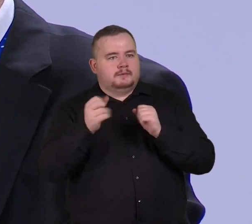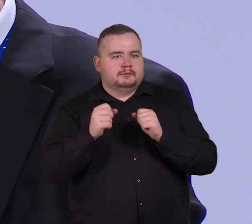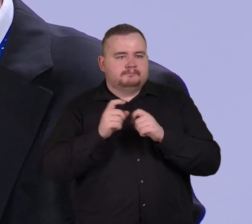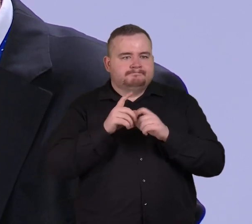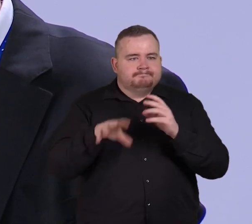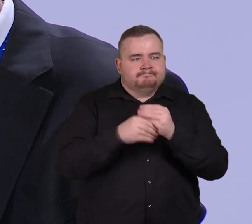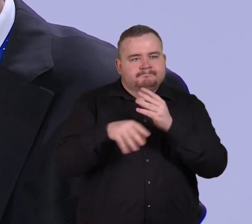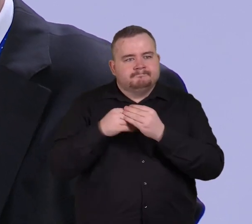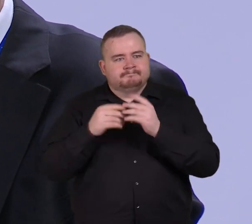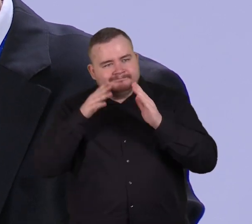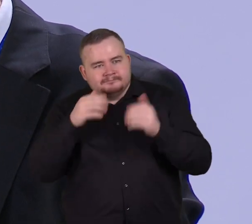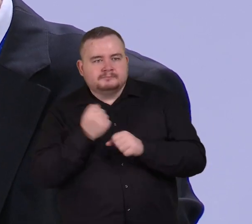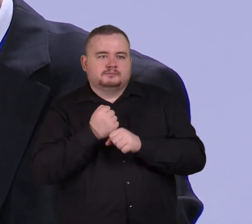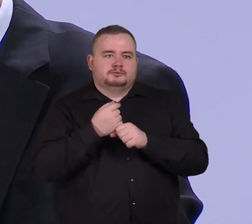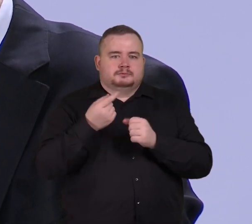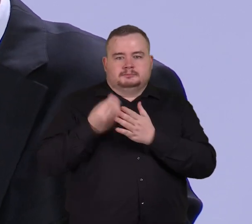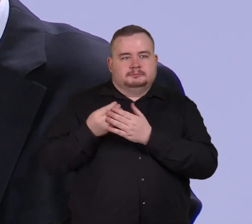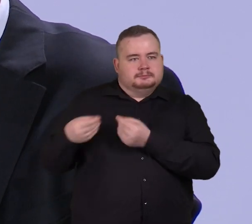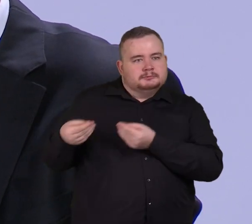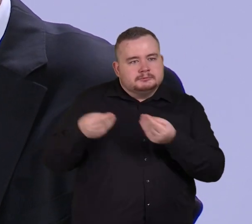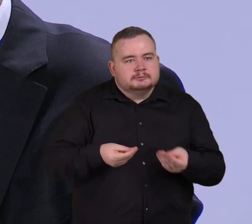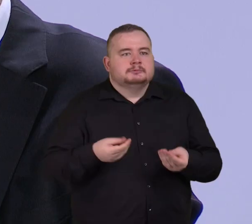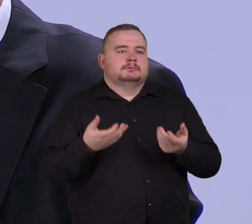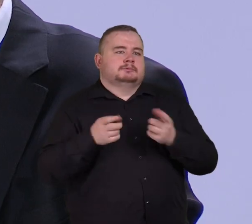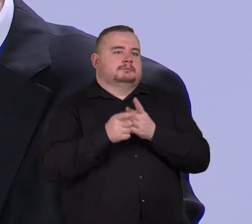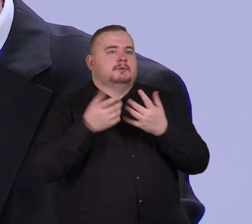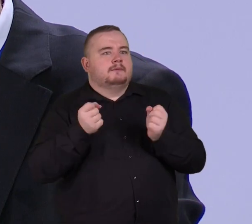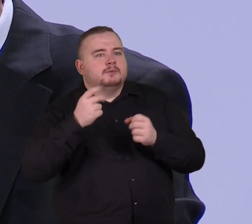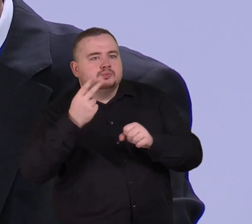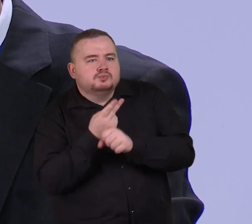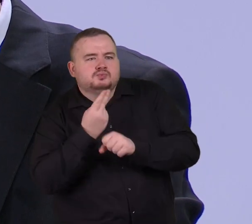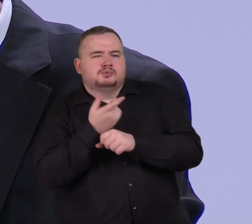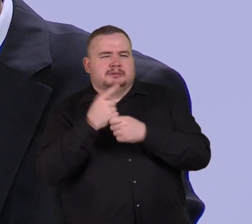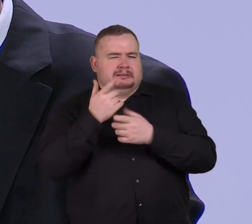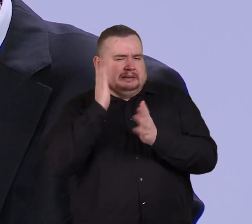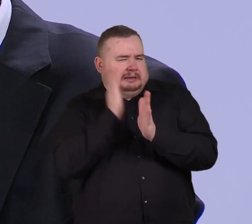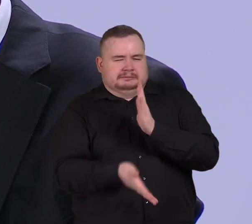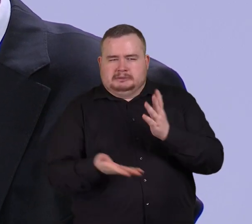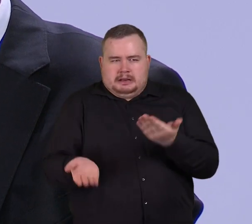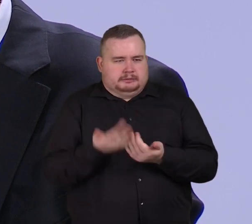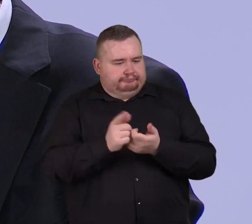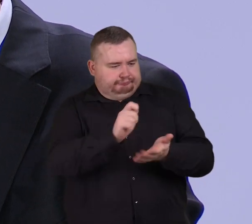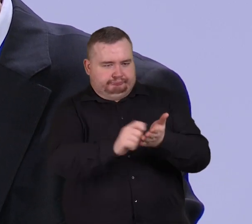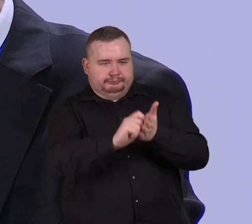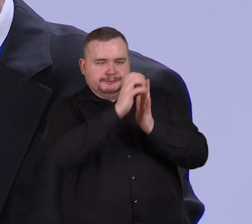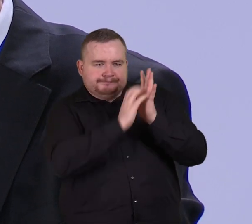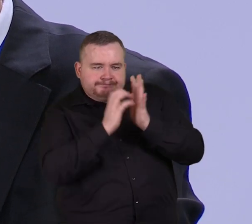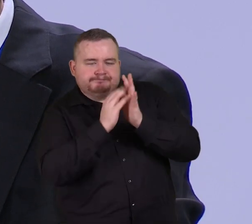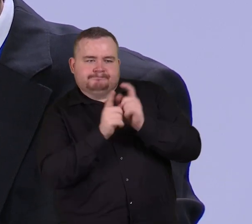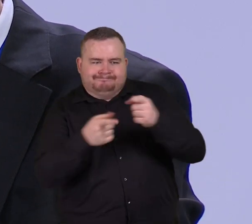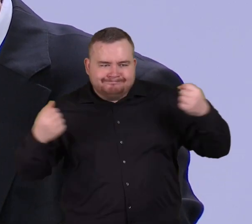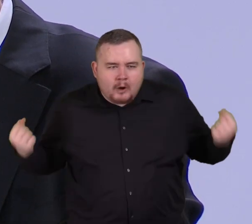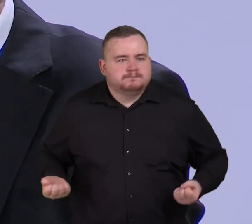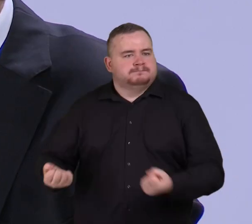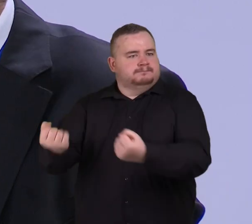and simplification, higher intervention rates, and easing up the burden